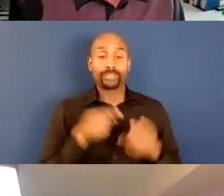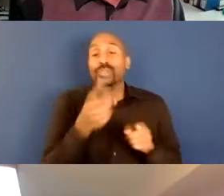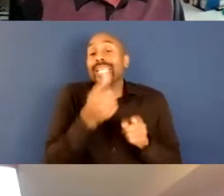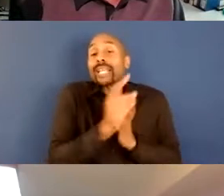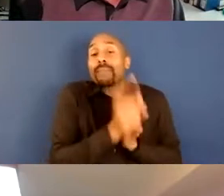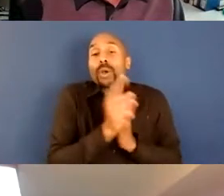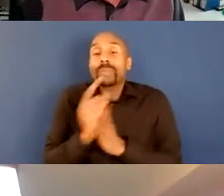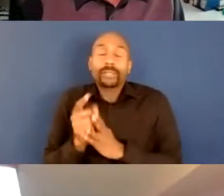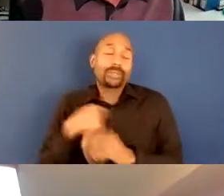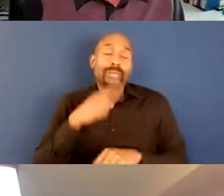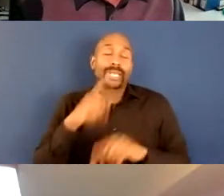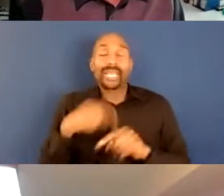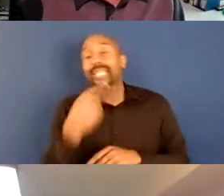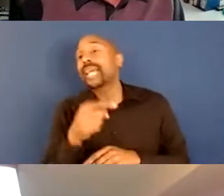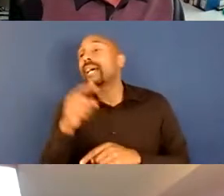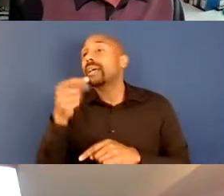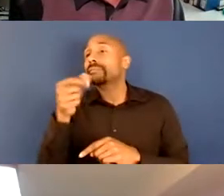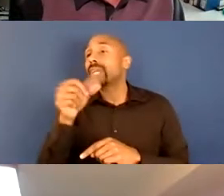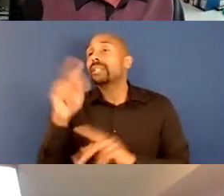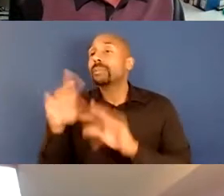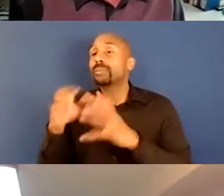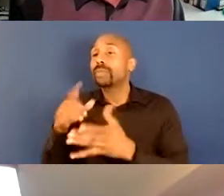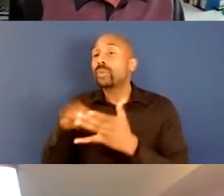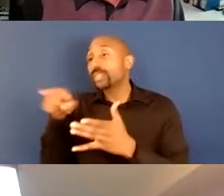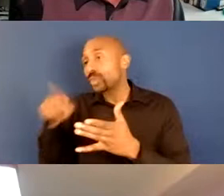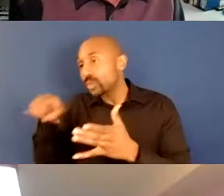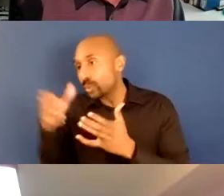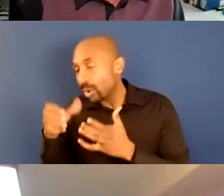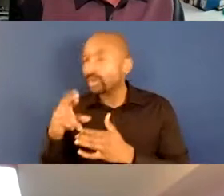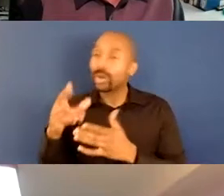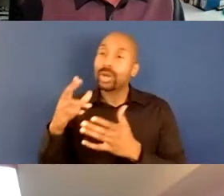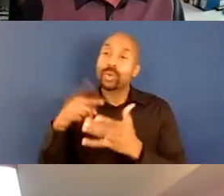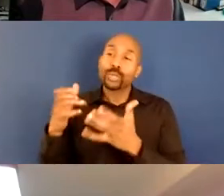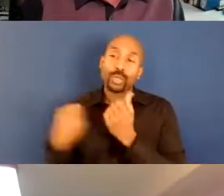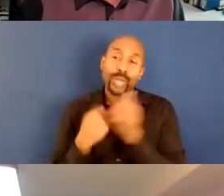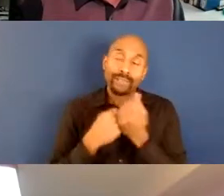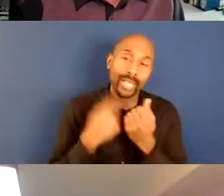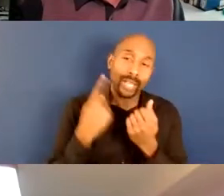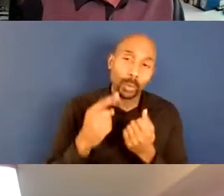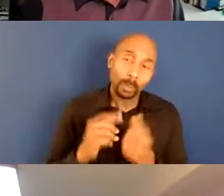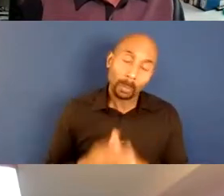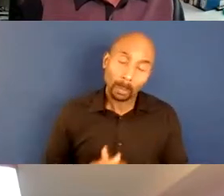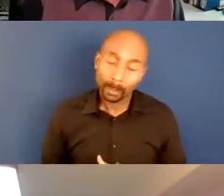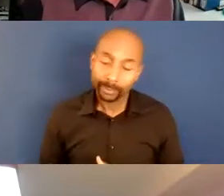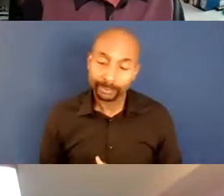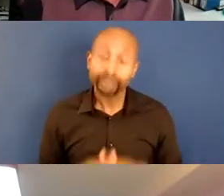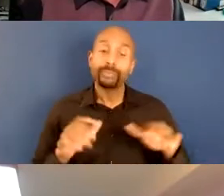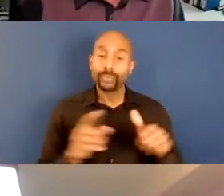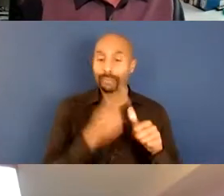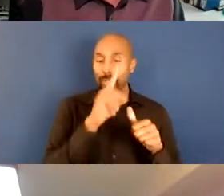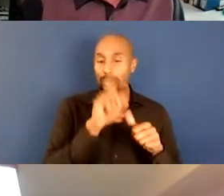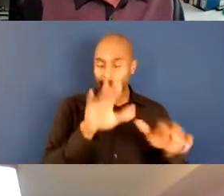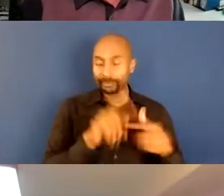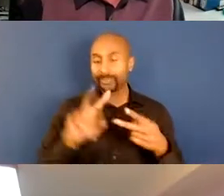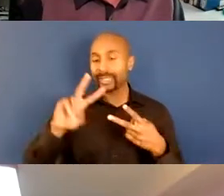what they want and what they want to advocate for. Which leads to the second question about activism. And I